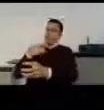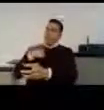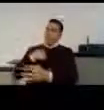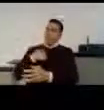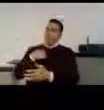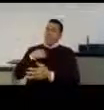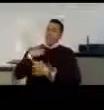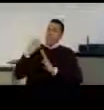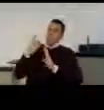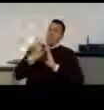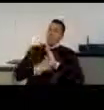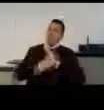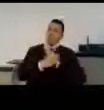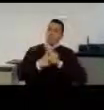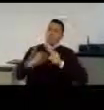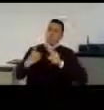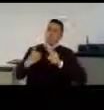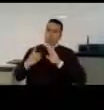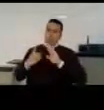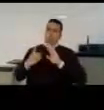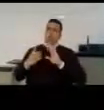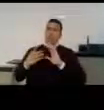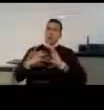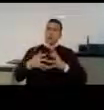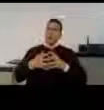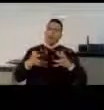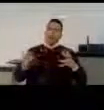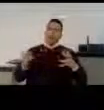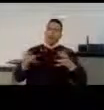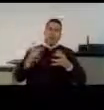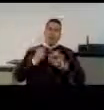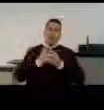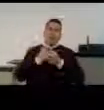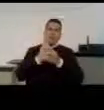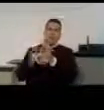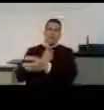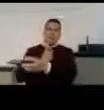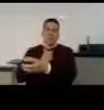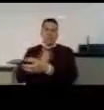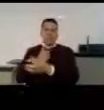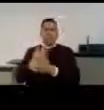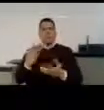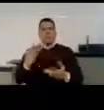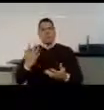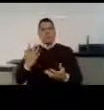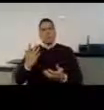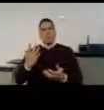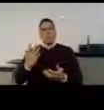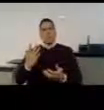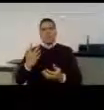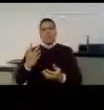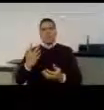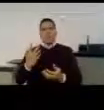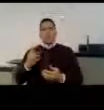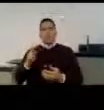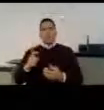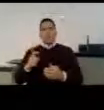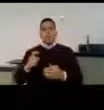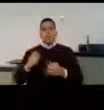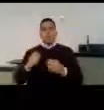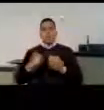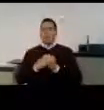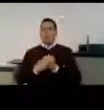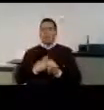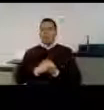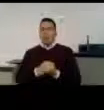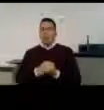is, and in addition, the impact of disability discrimination. And so needing to have